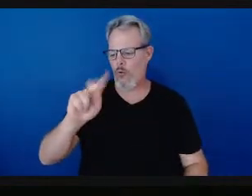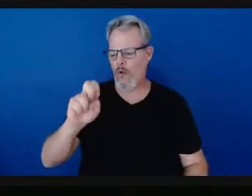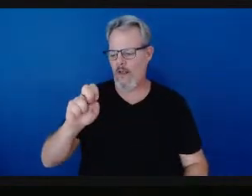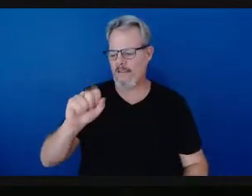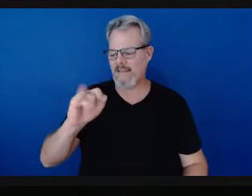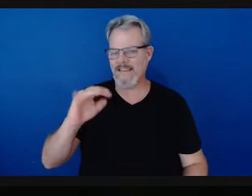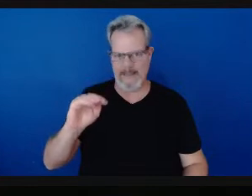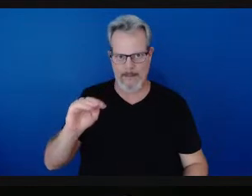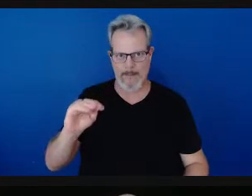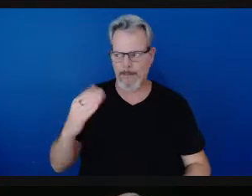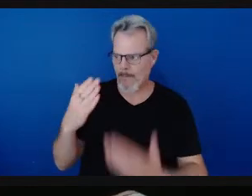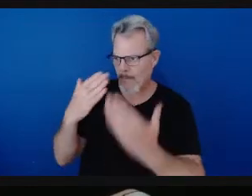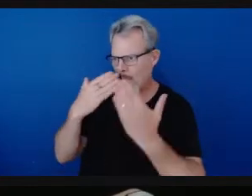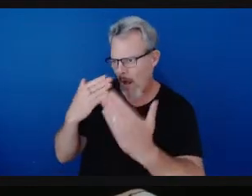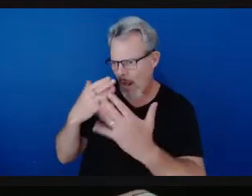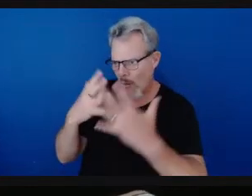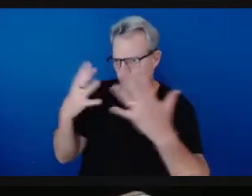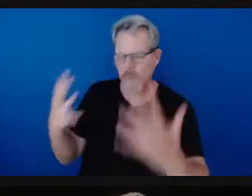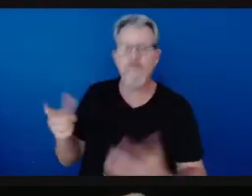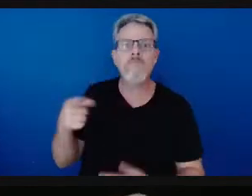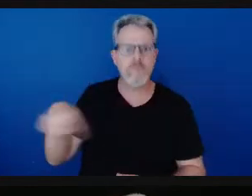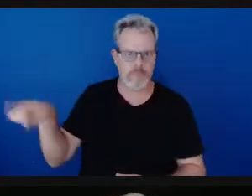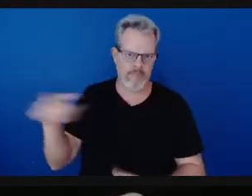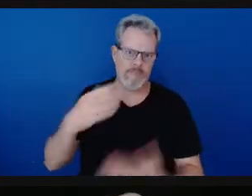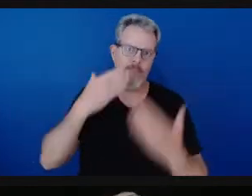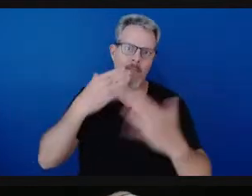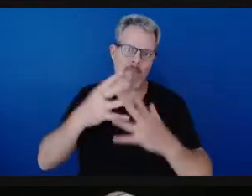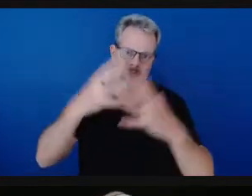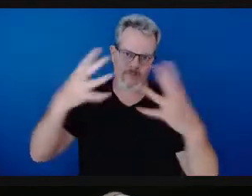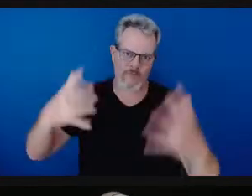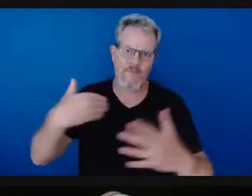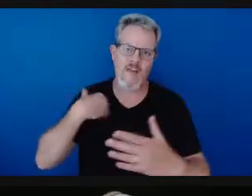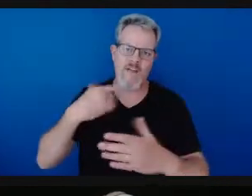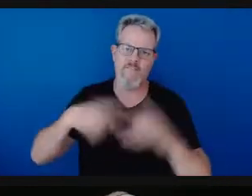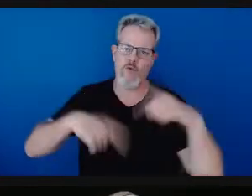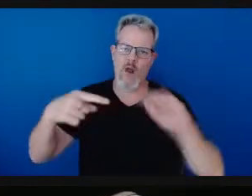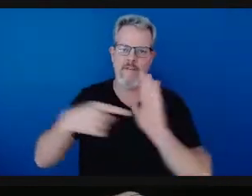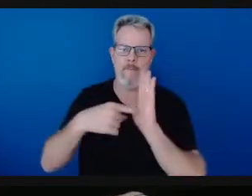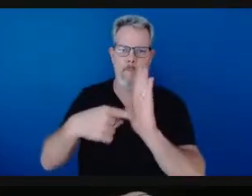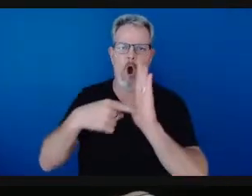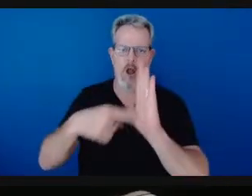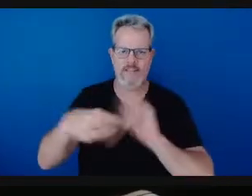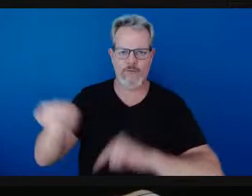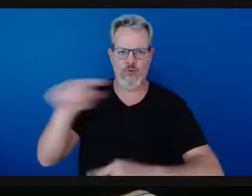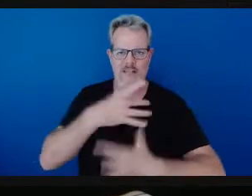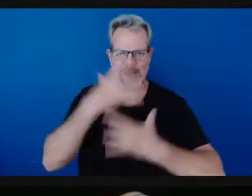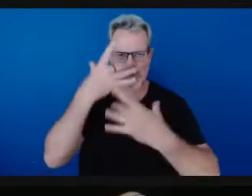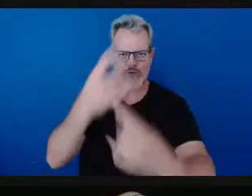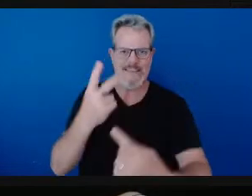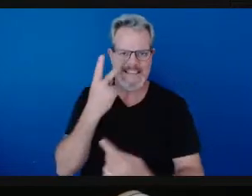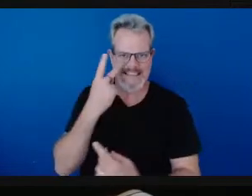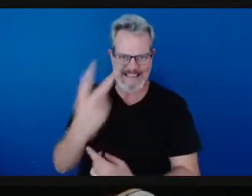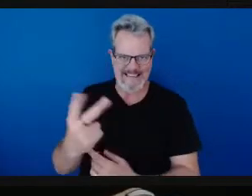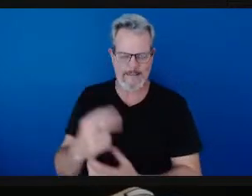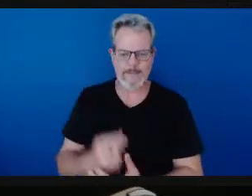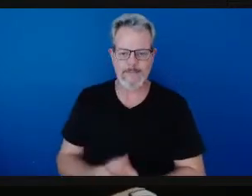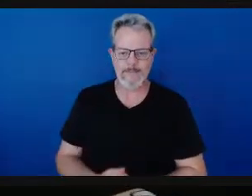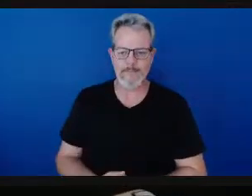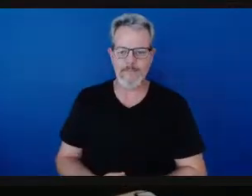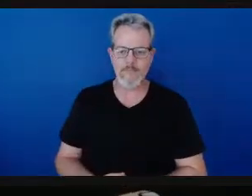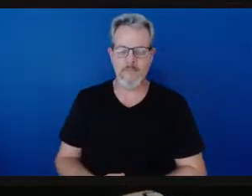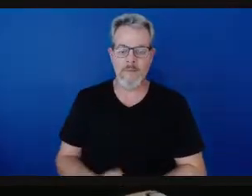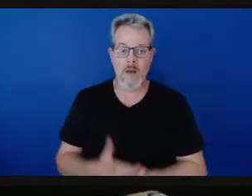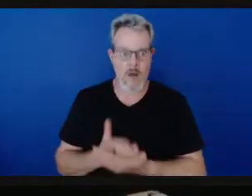check them out too. They do some interesting models if you're looking into earthquakes modeling and stuff along those lines and simulations. All